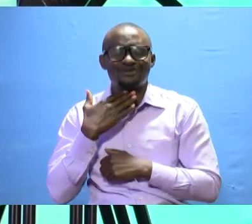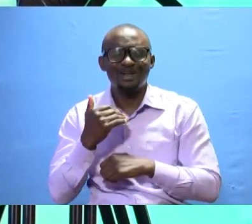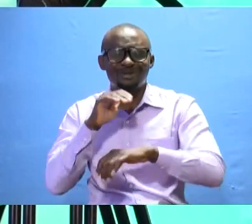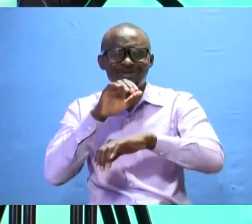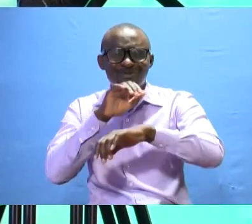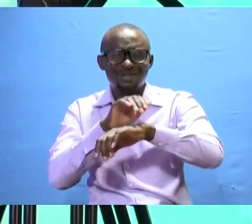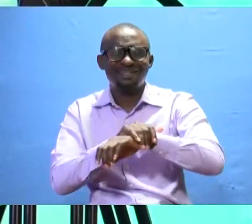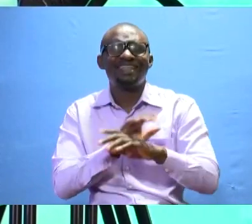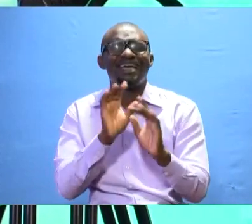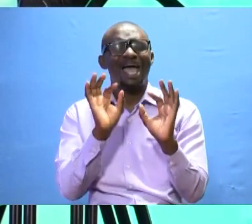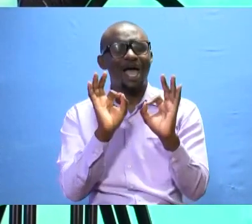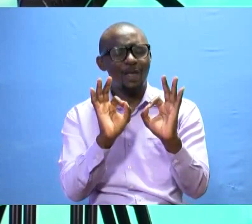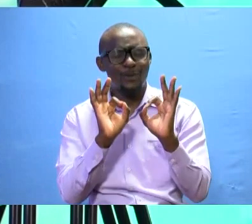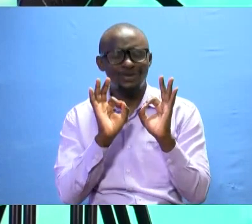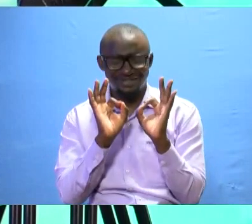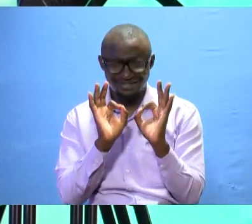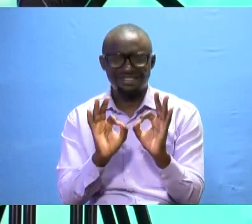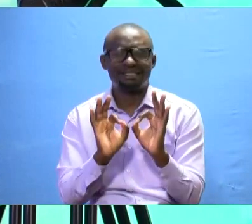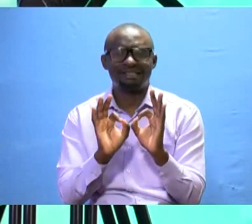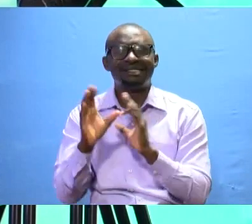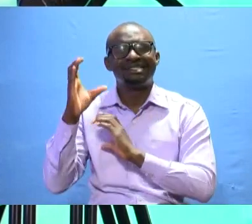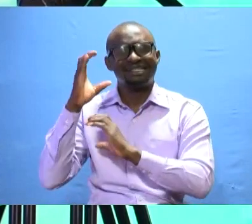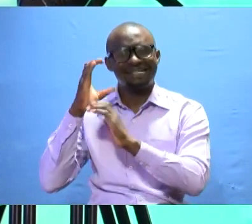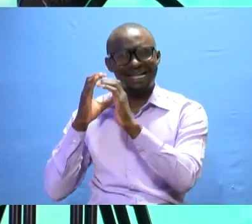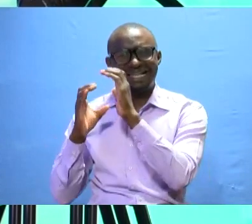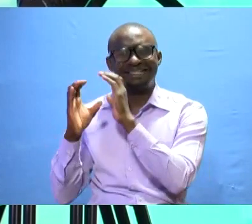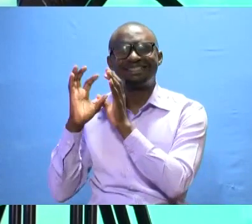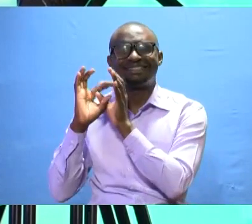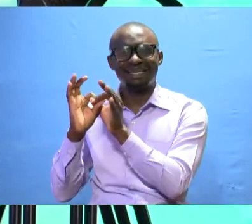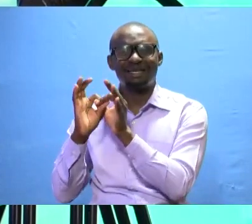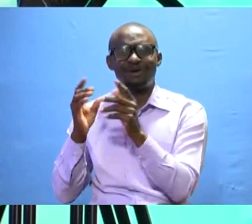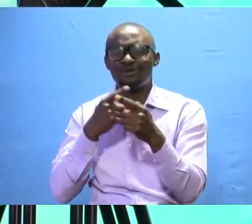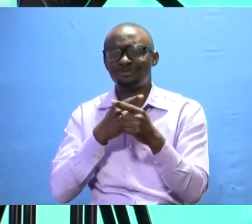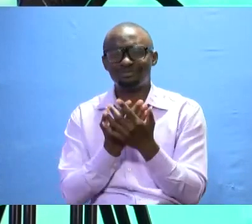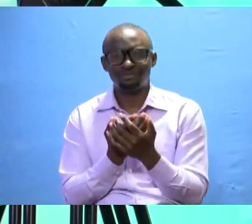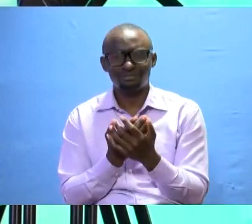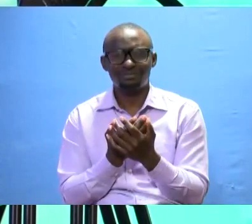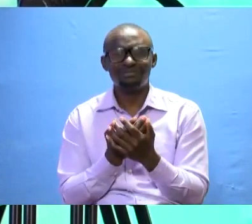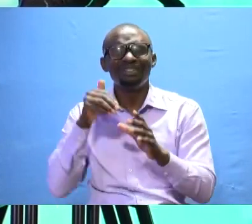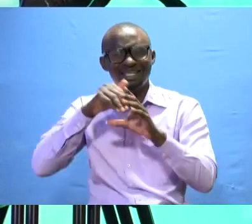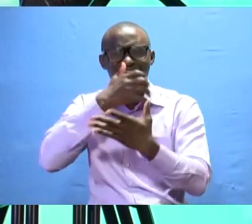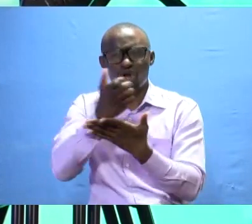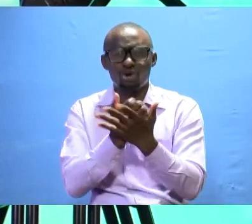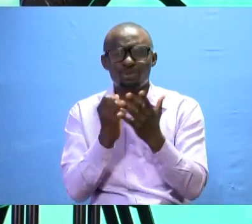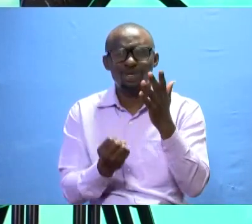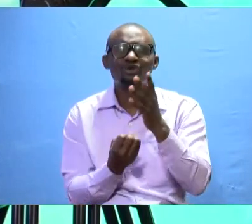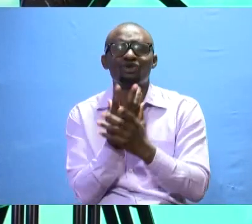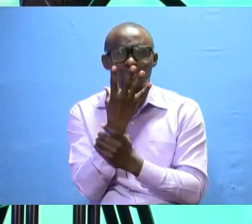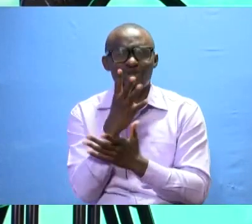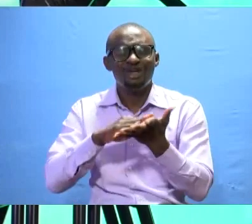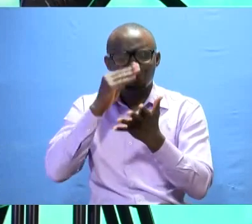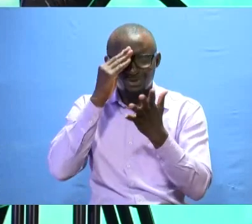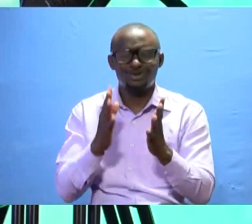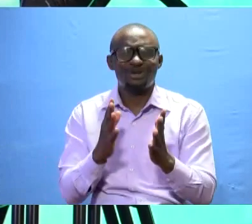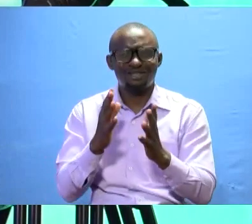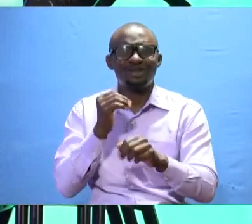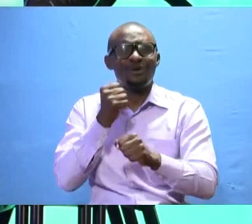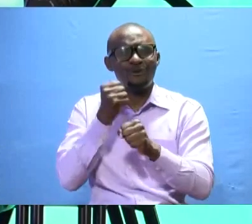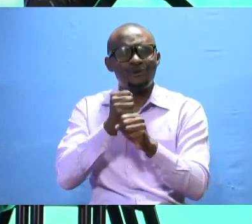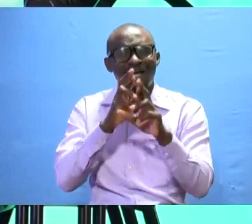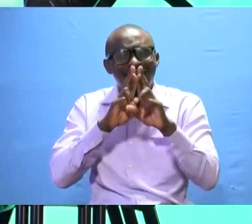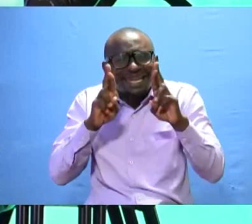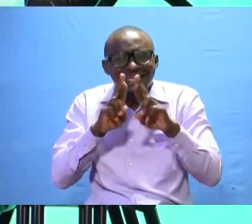There is friendships to make and challenges to take on, and there will be experiences that will